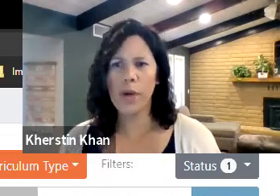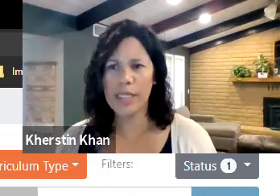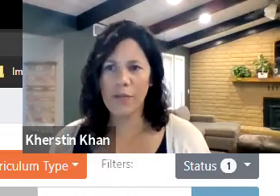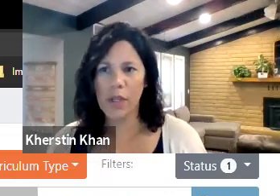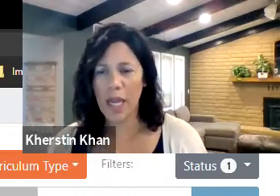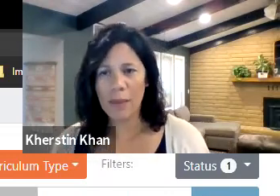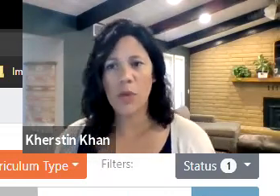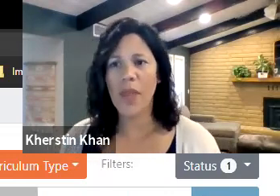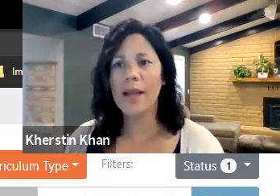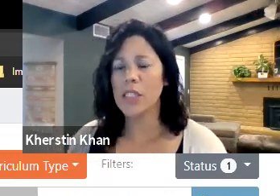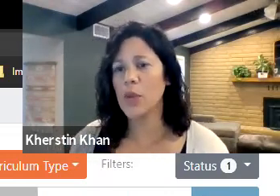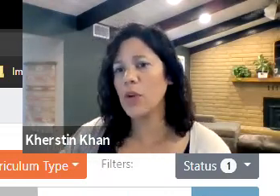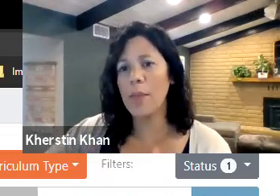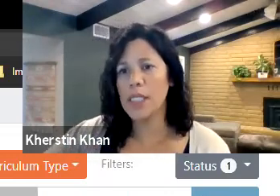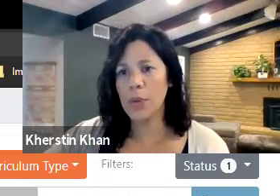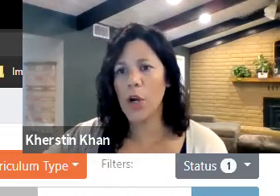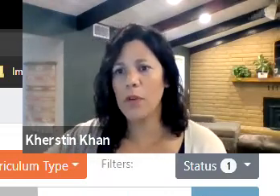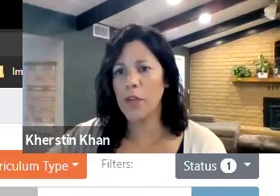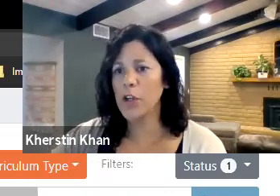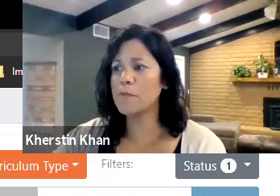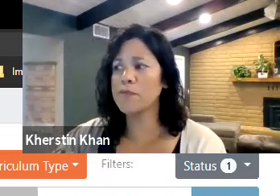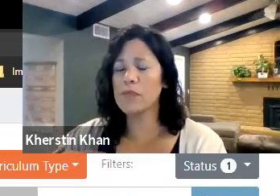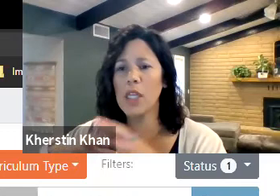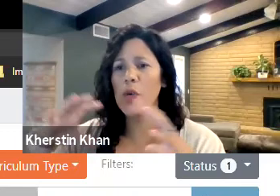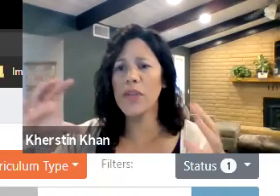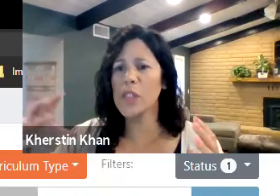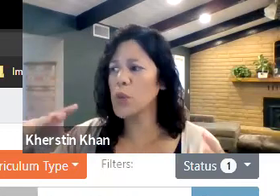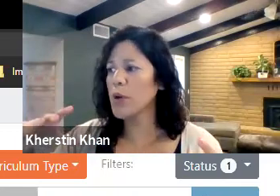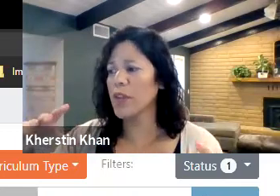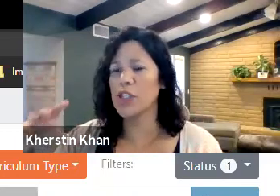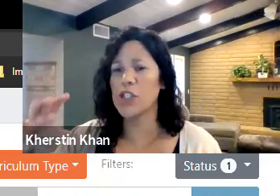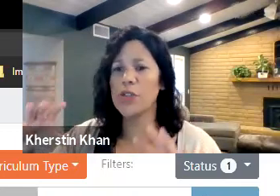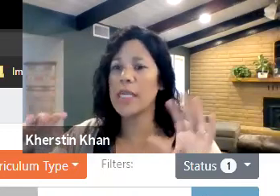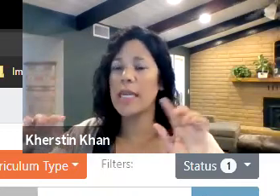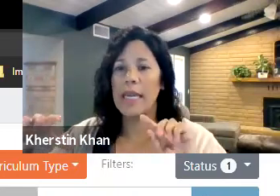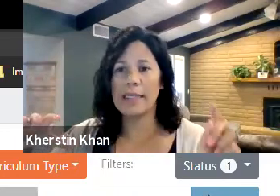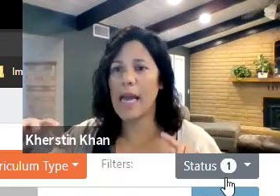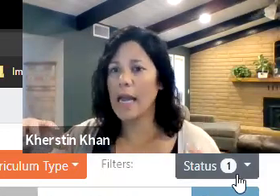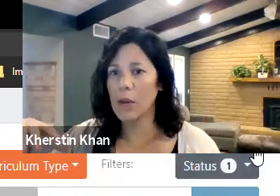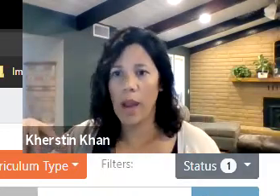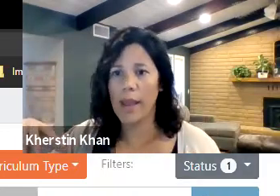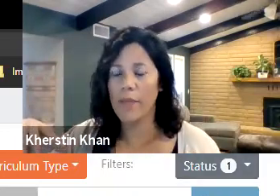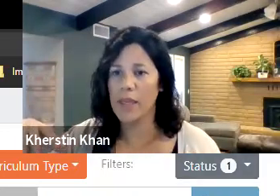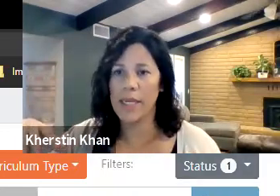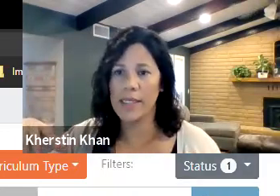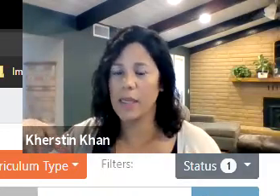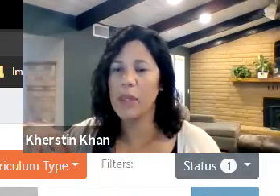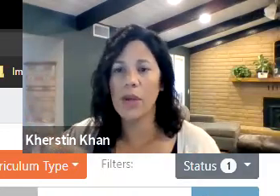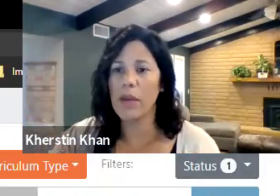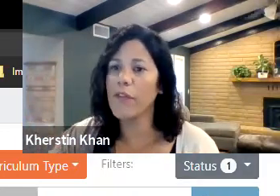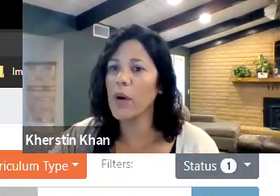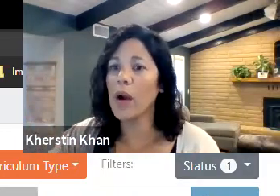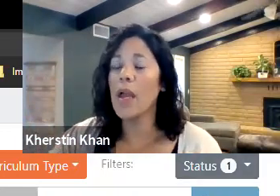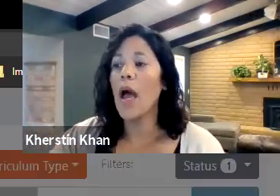The rubrics have really helped with that. So when you come into program review, you get this rubric that shows exactly what the committee is